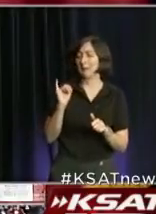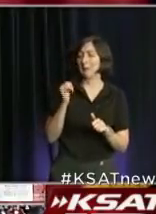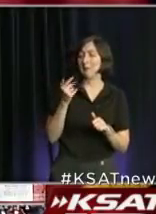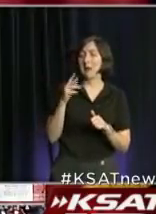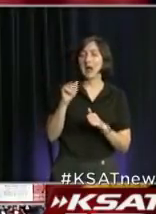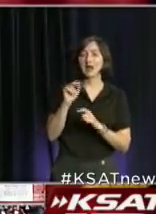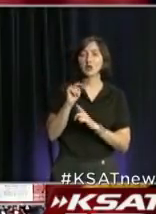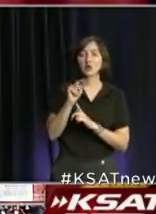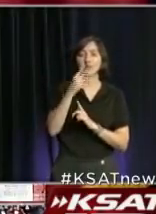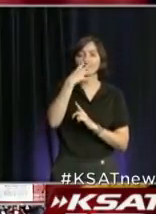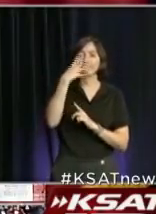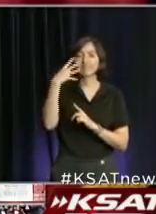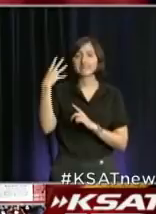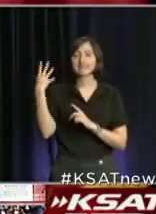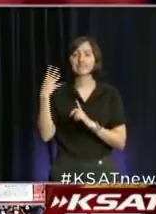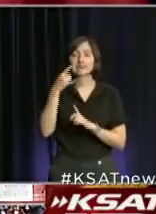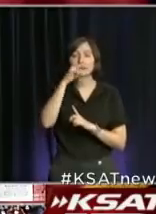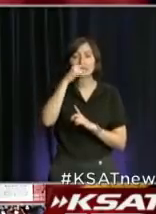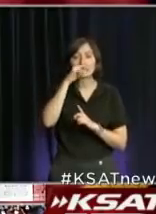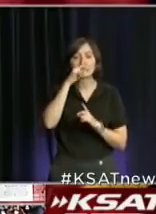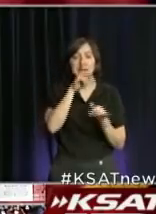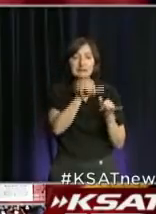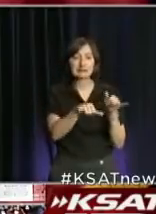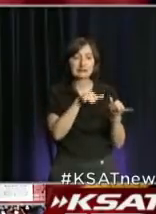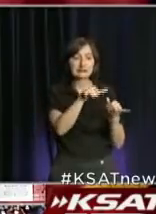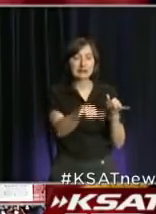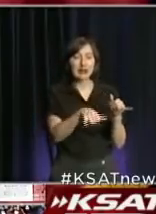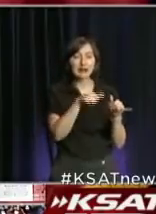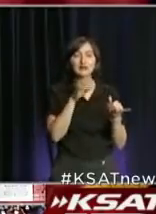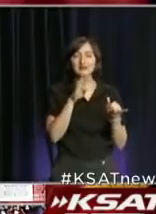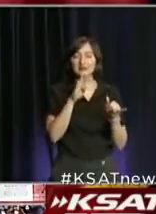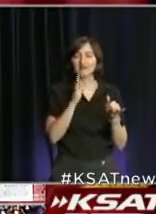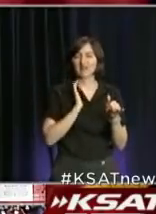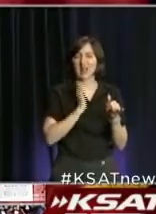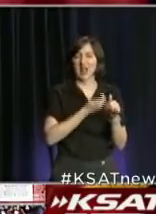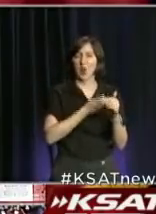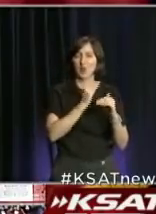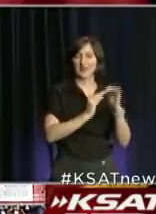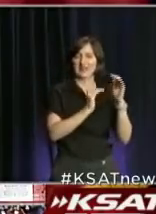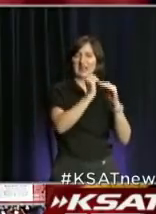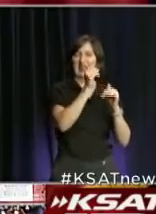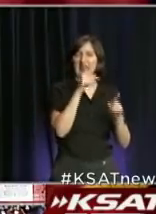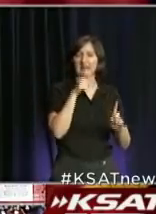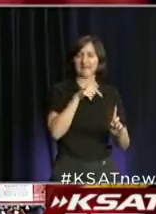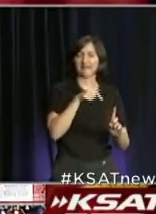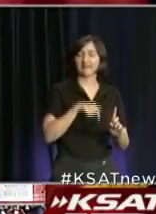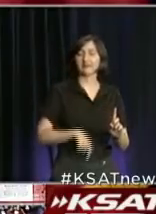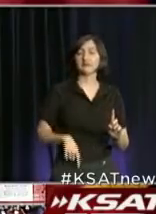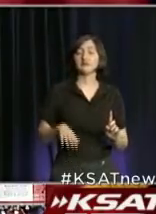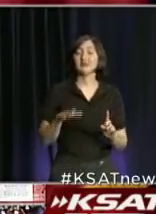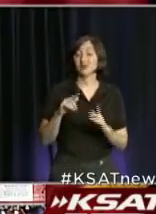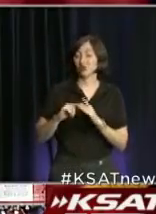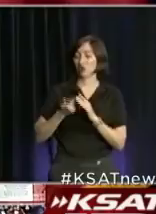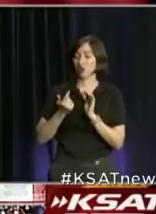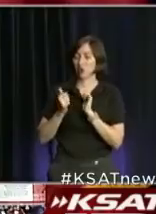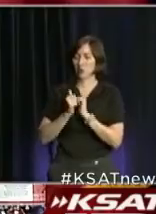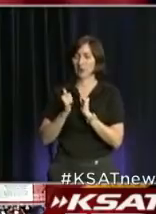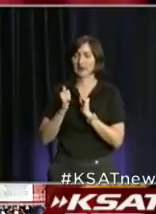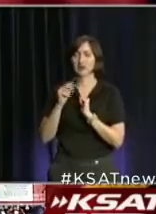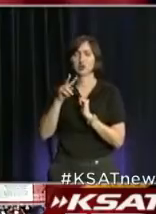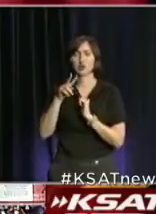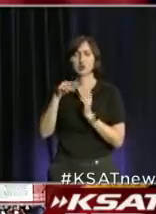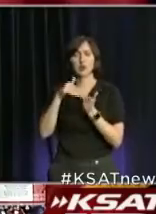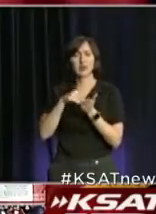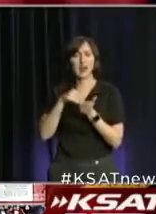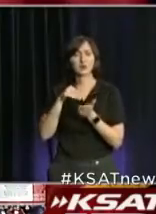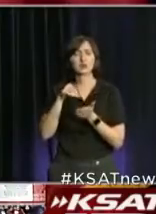County facility for the last 45 days or so. As you know, we started with 2,100